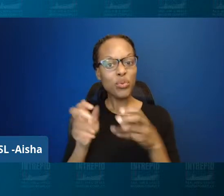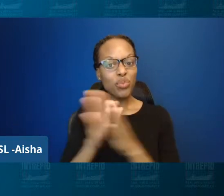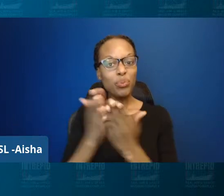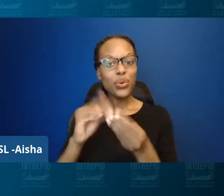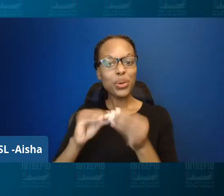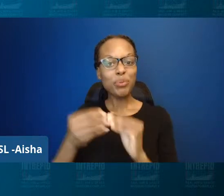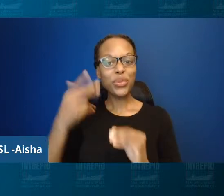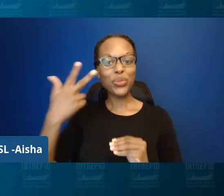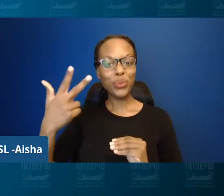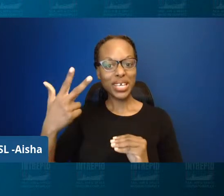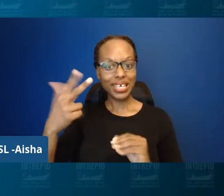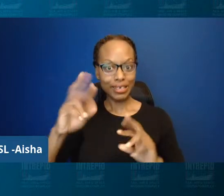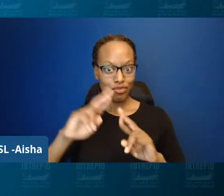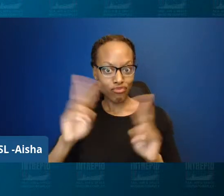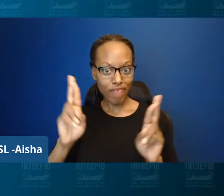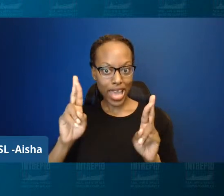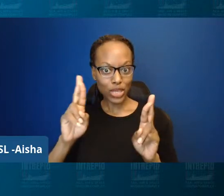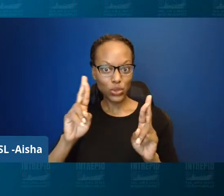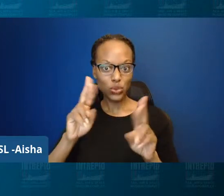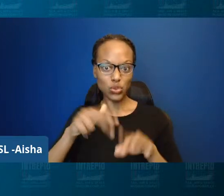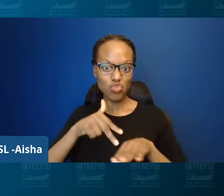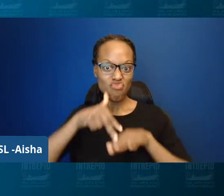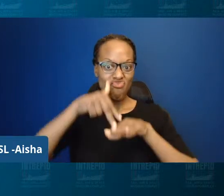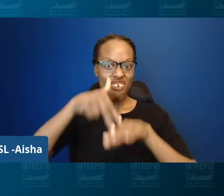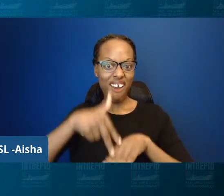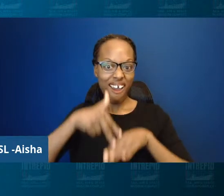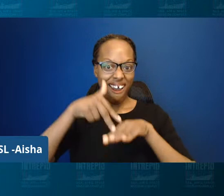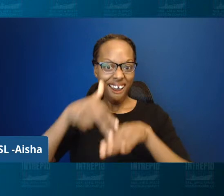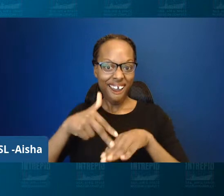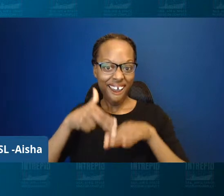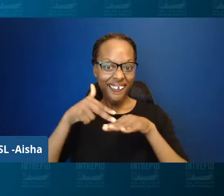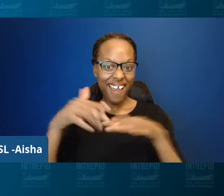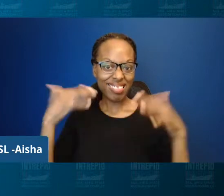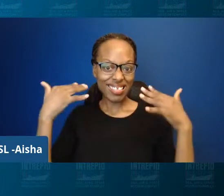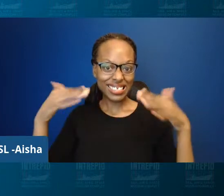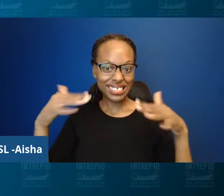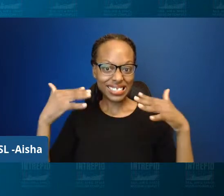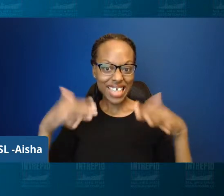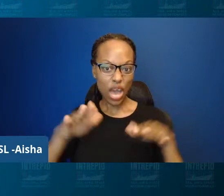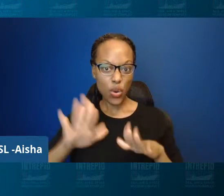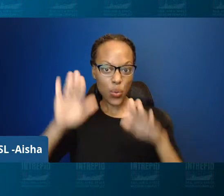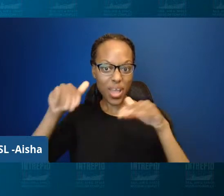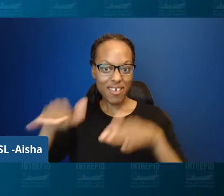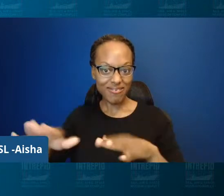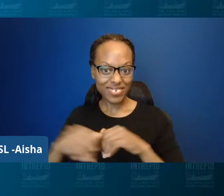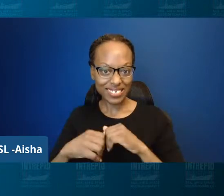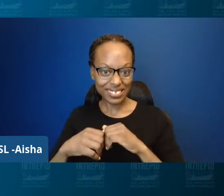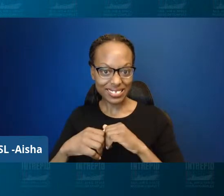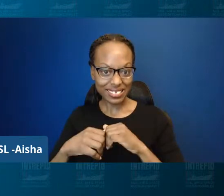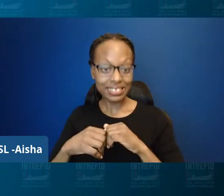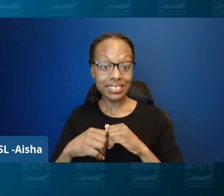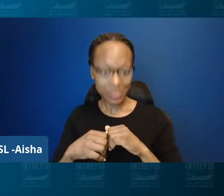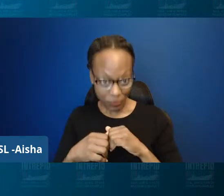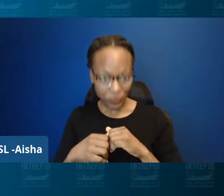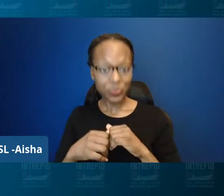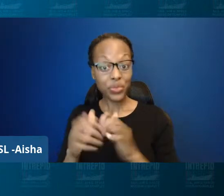get experimenting now. So quickly, the instructions for this experiment can be found in the back of